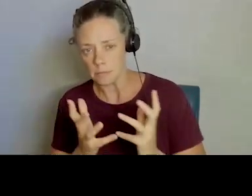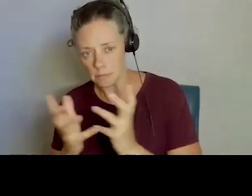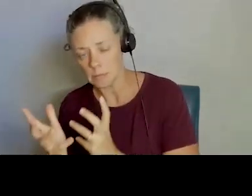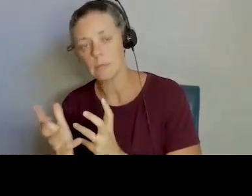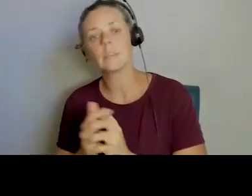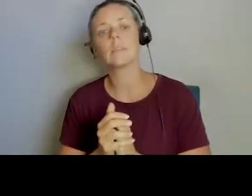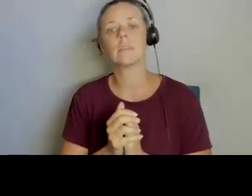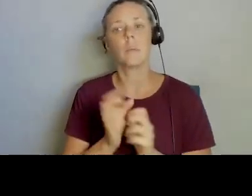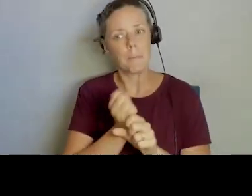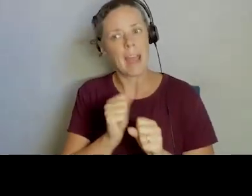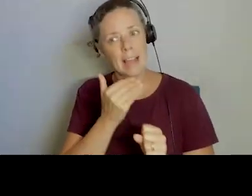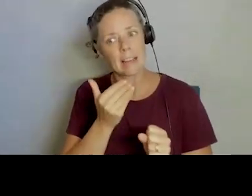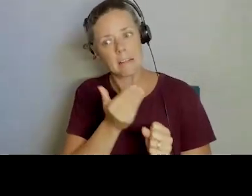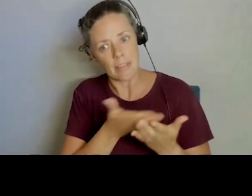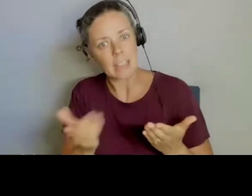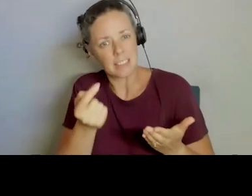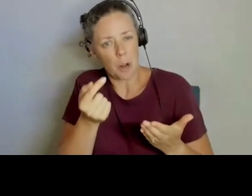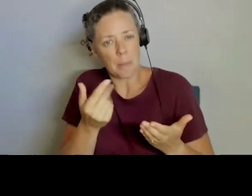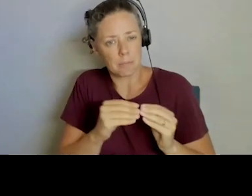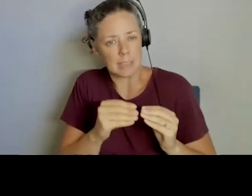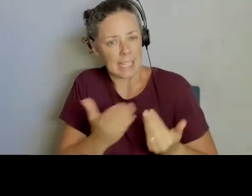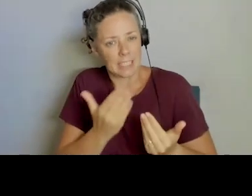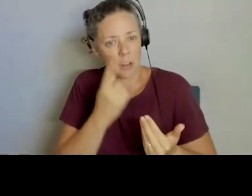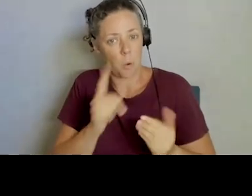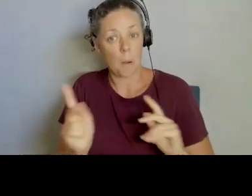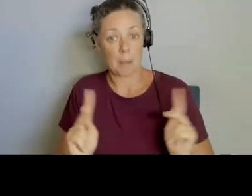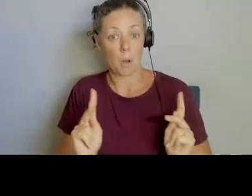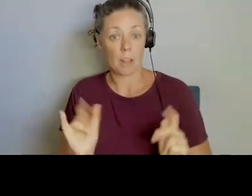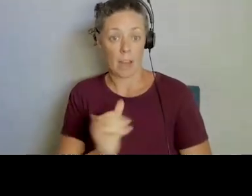things easier for students like Kathy.